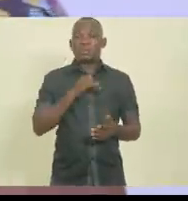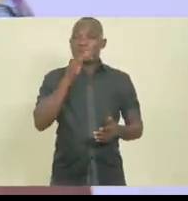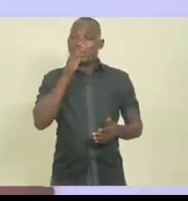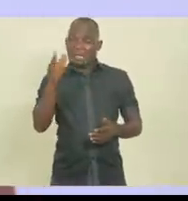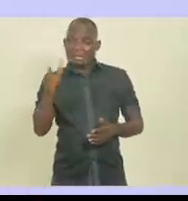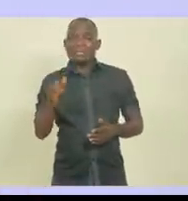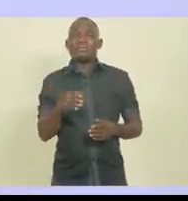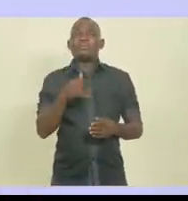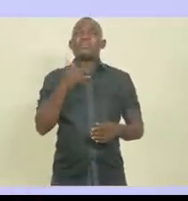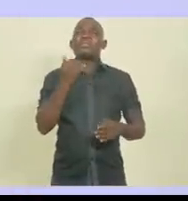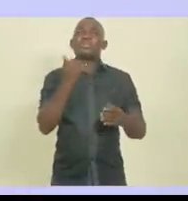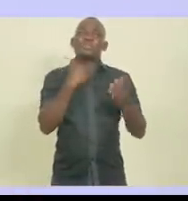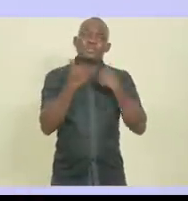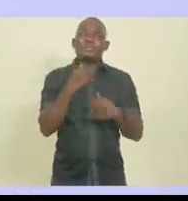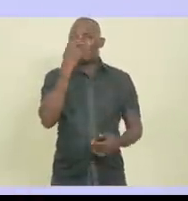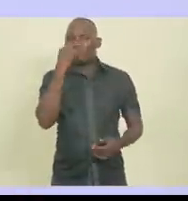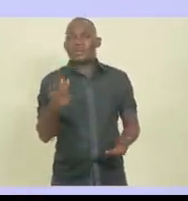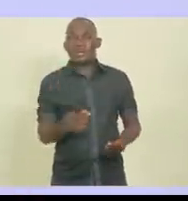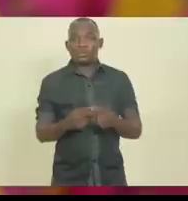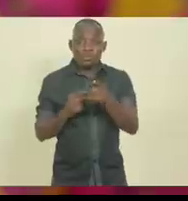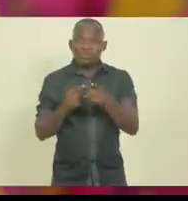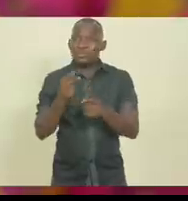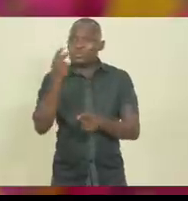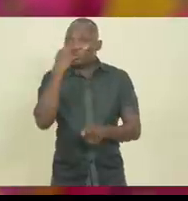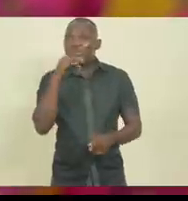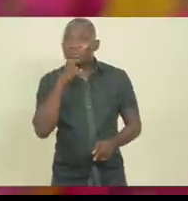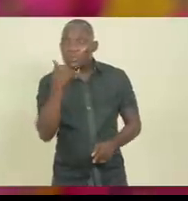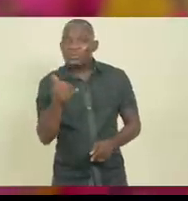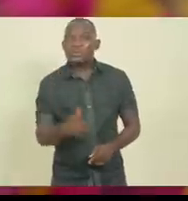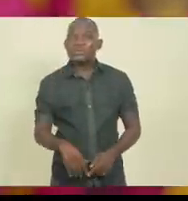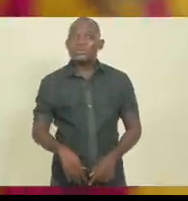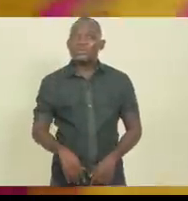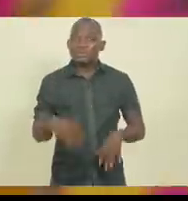joking. Ma, were you joking?